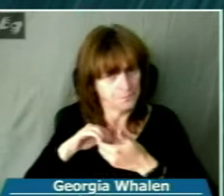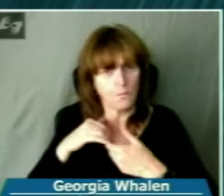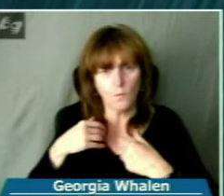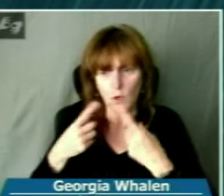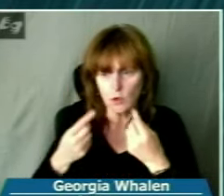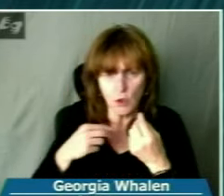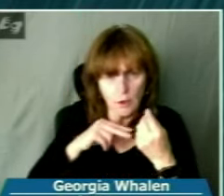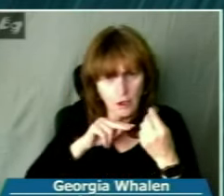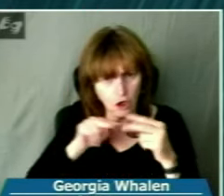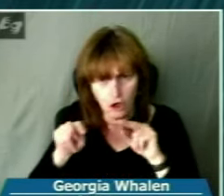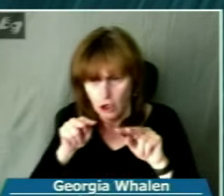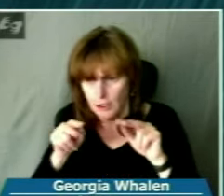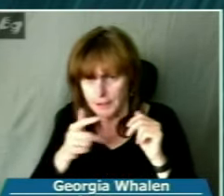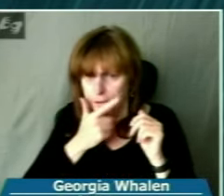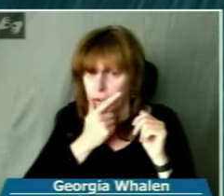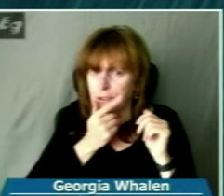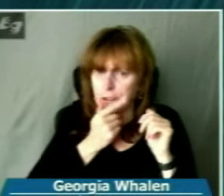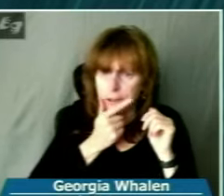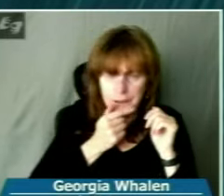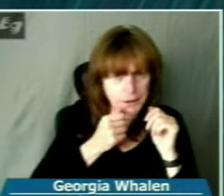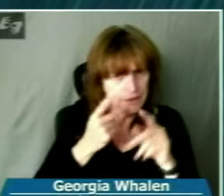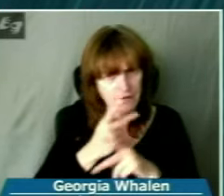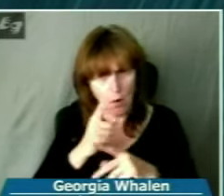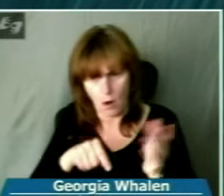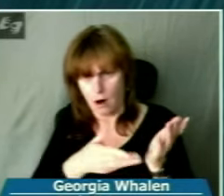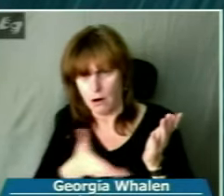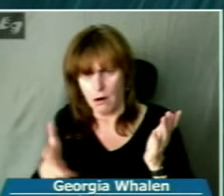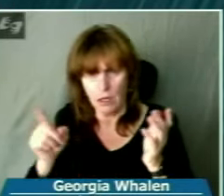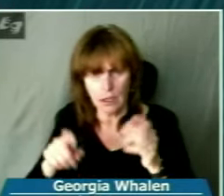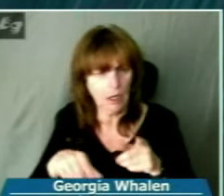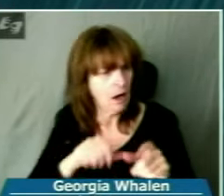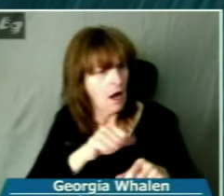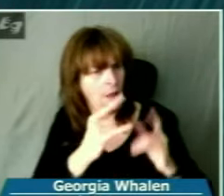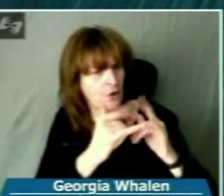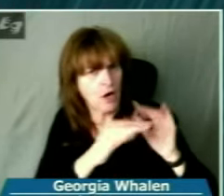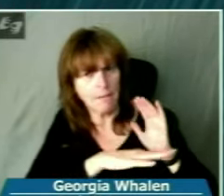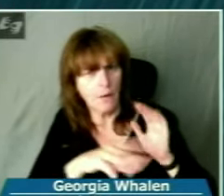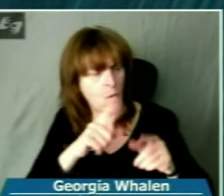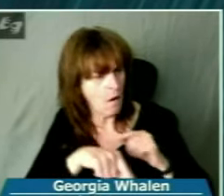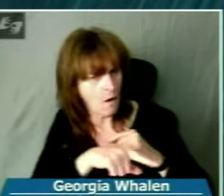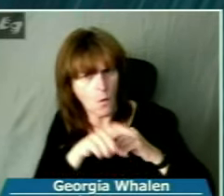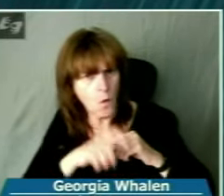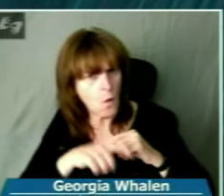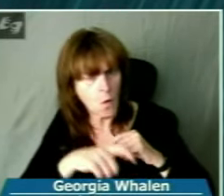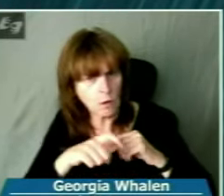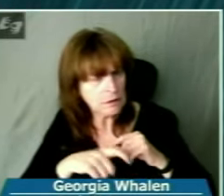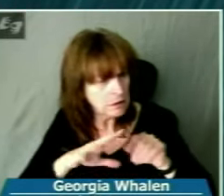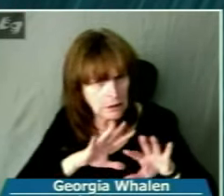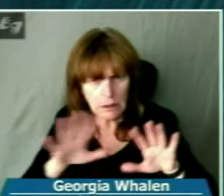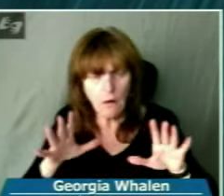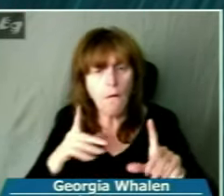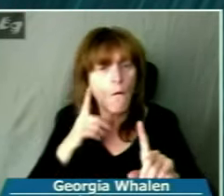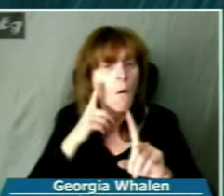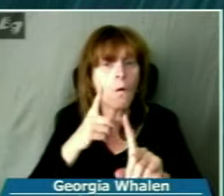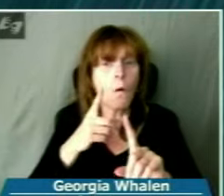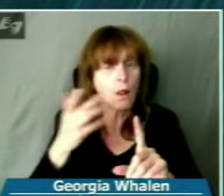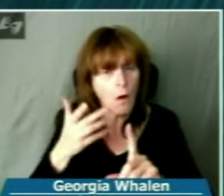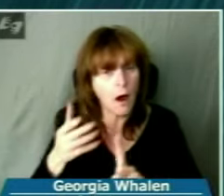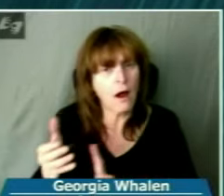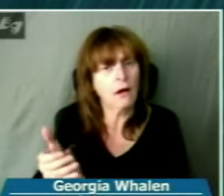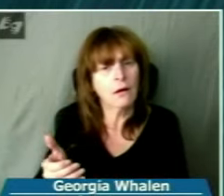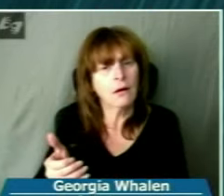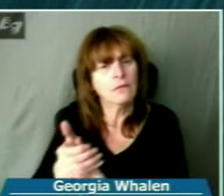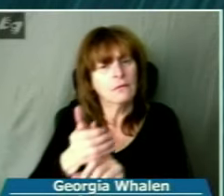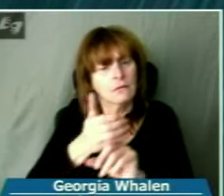the supports and services needed in order to help folks find the right accommodation. We're also looking at how we can fast track